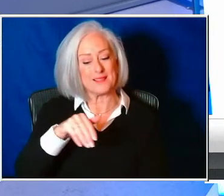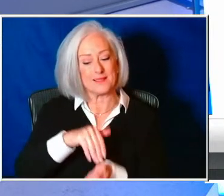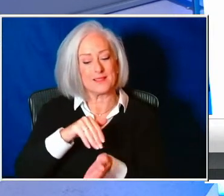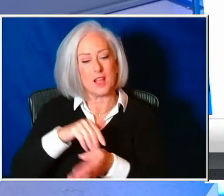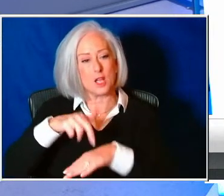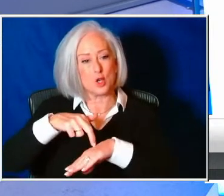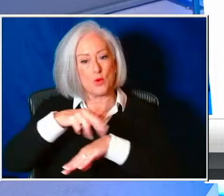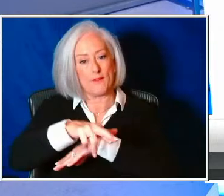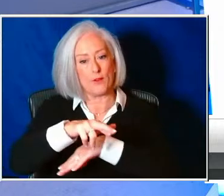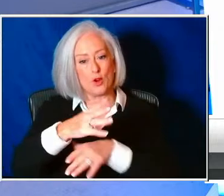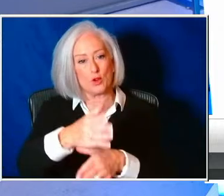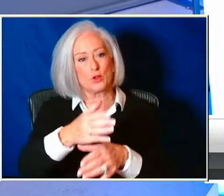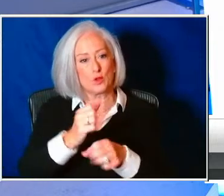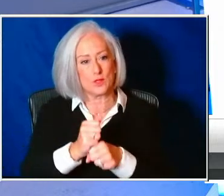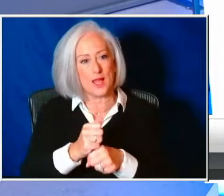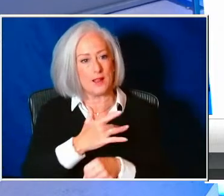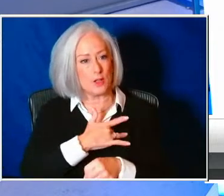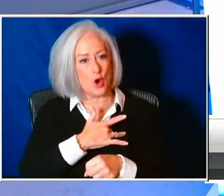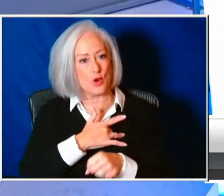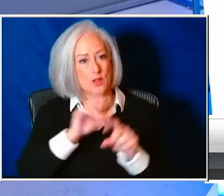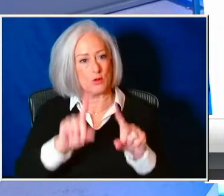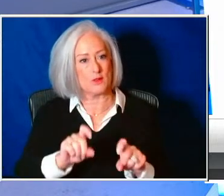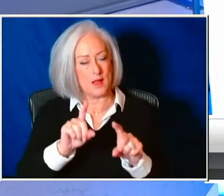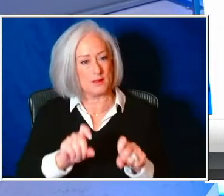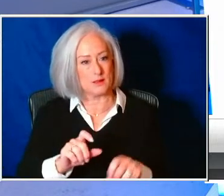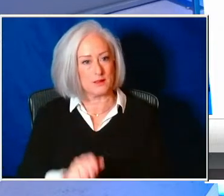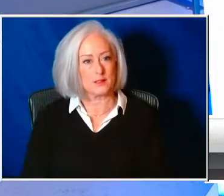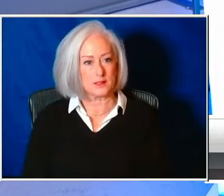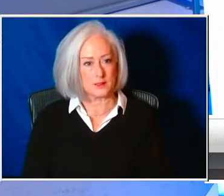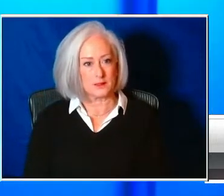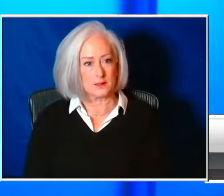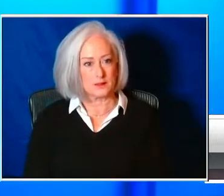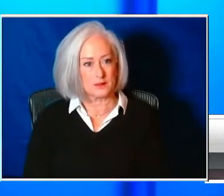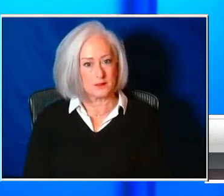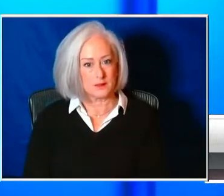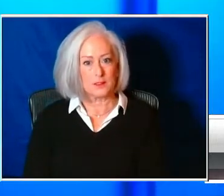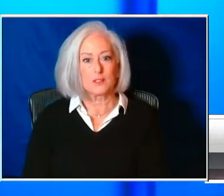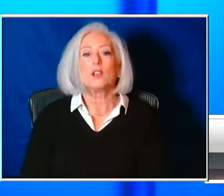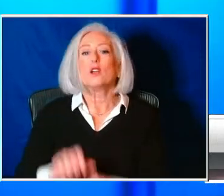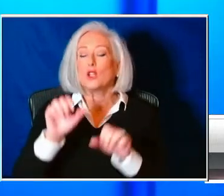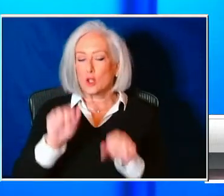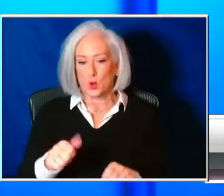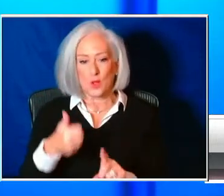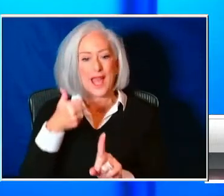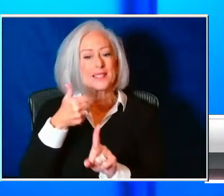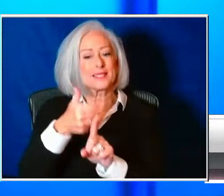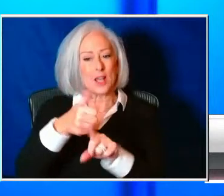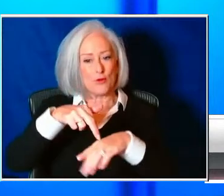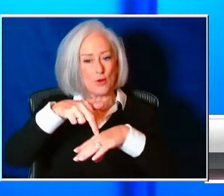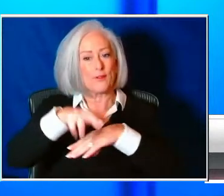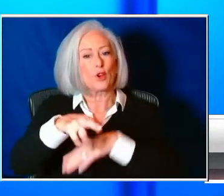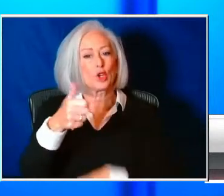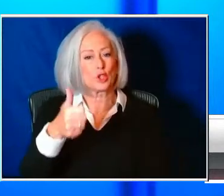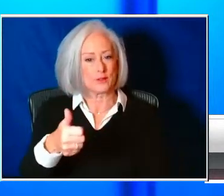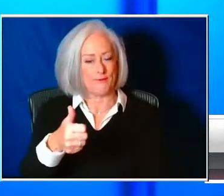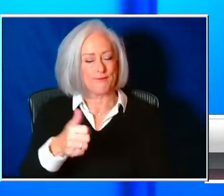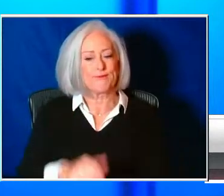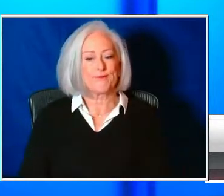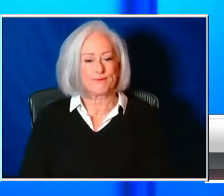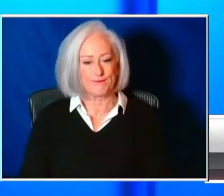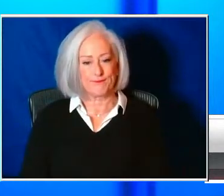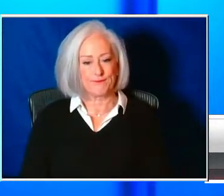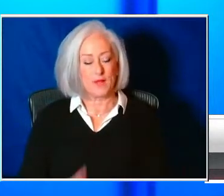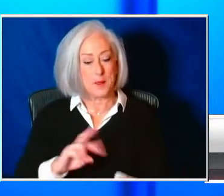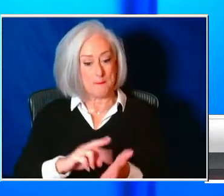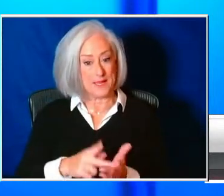to get this test? Can you refer yourself? You can self-refer if you are at least 40 years